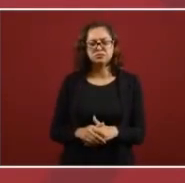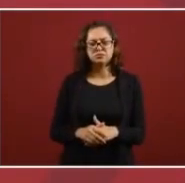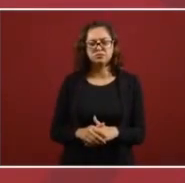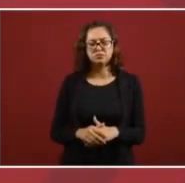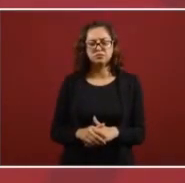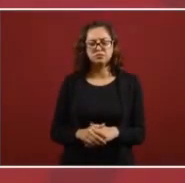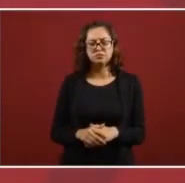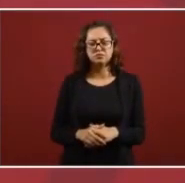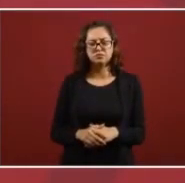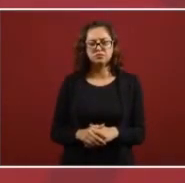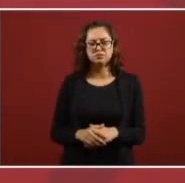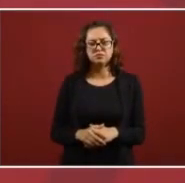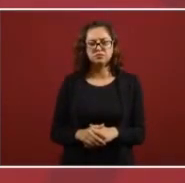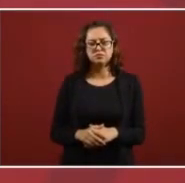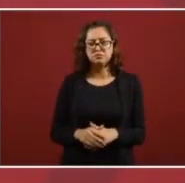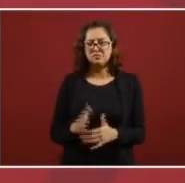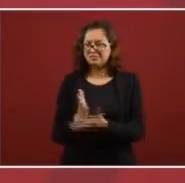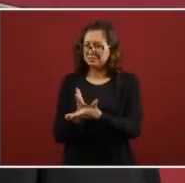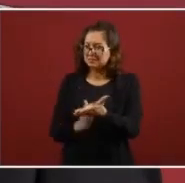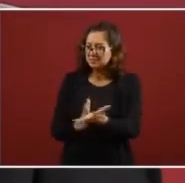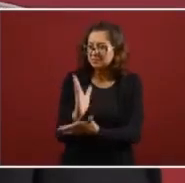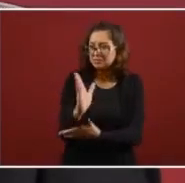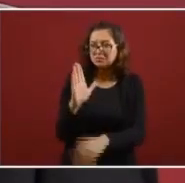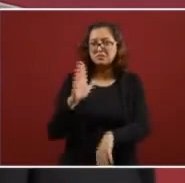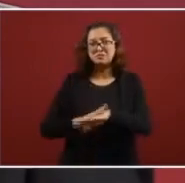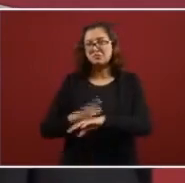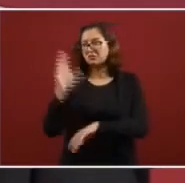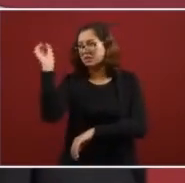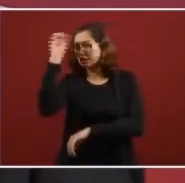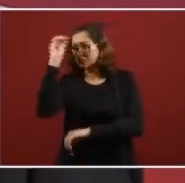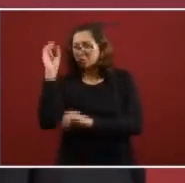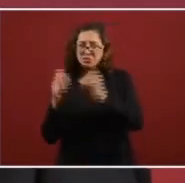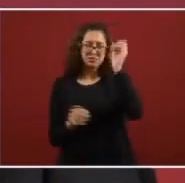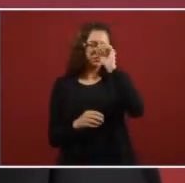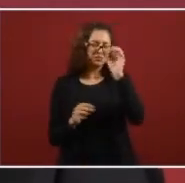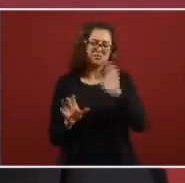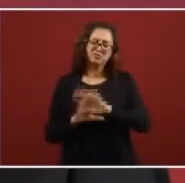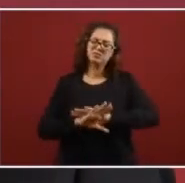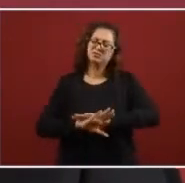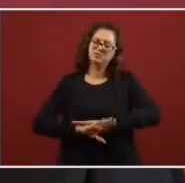But I cannot give more opinion, and I've already